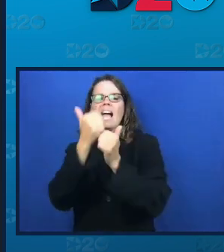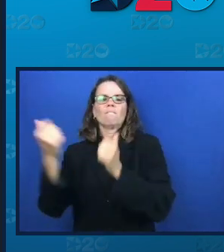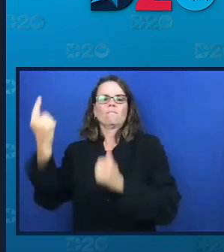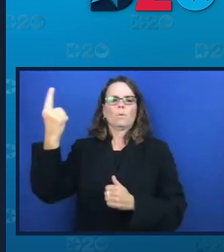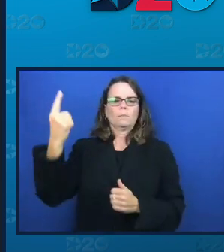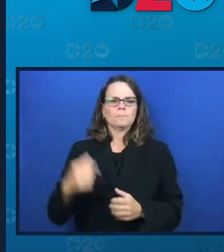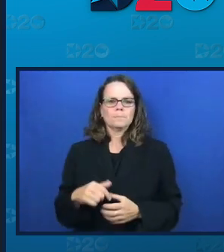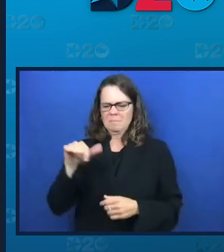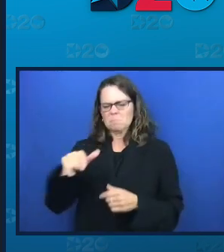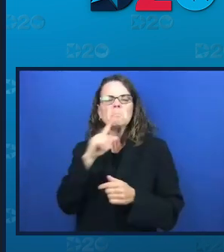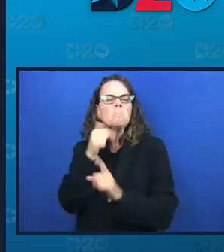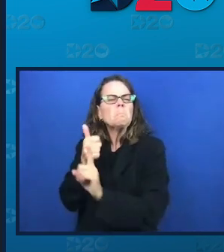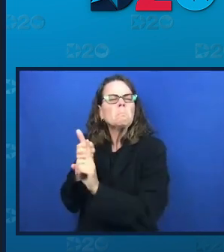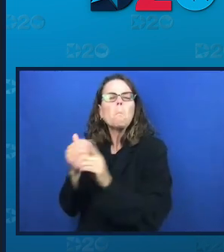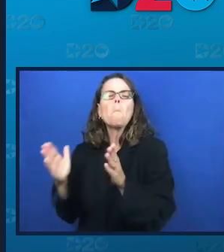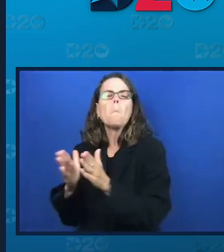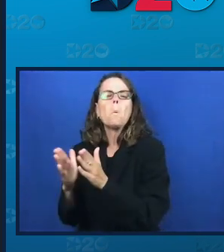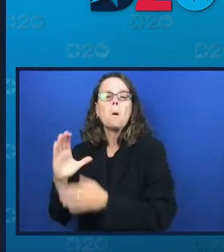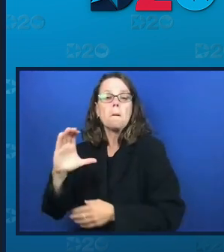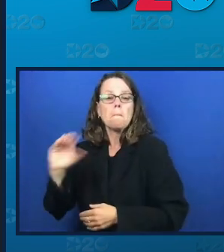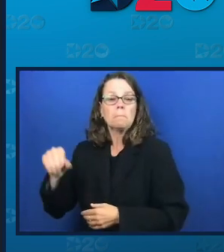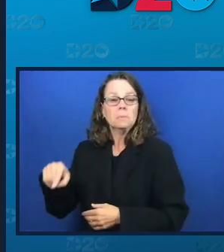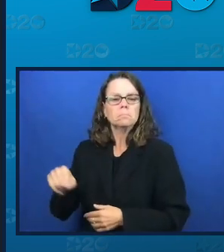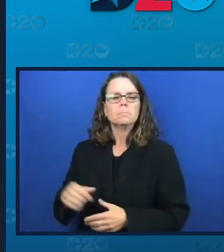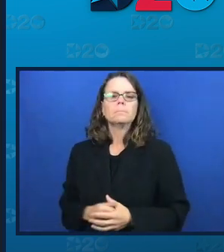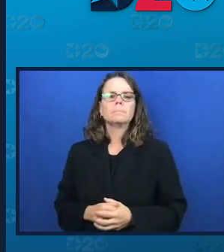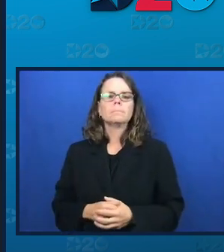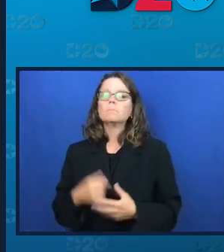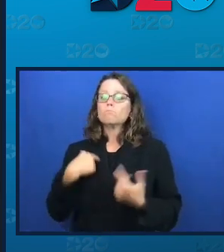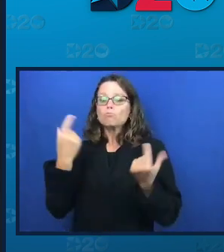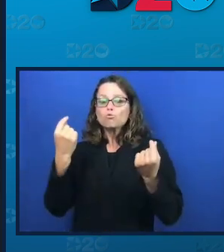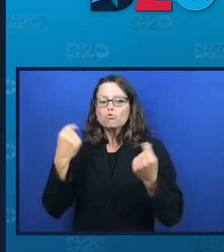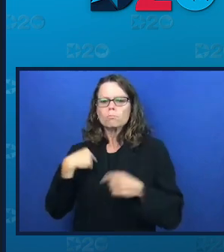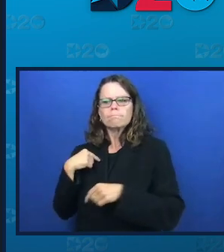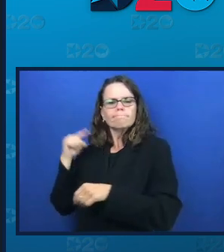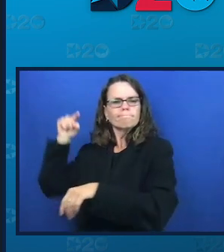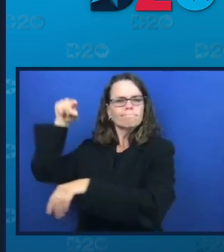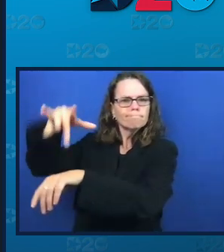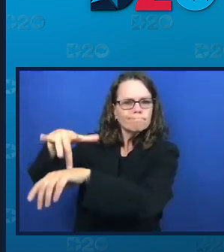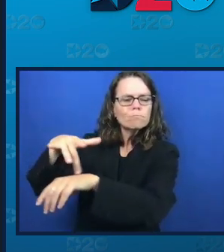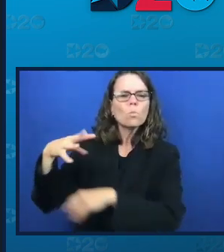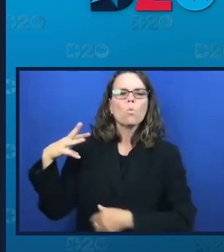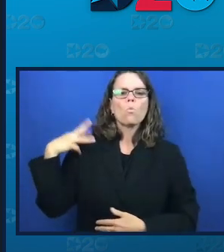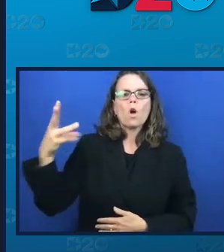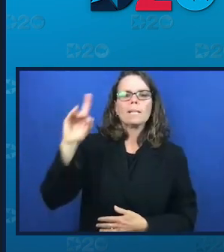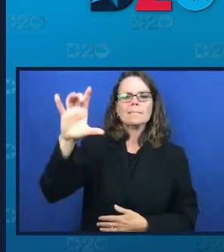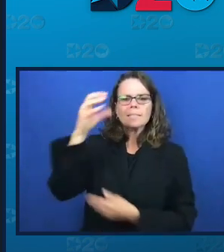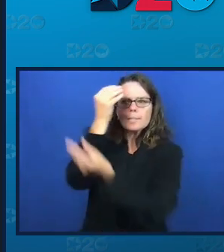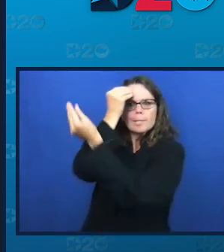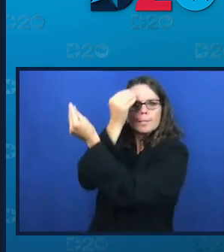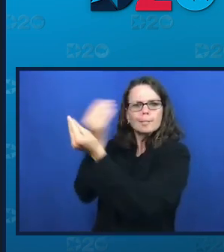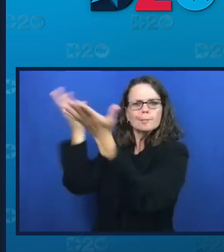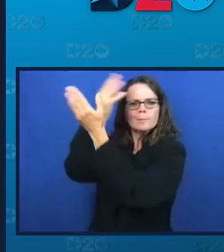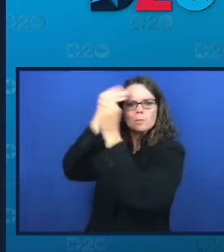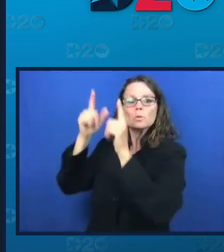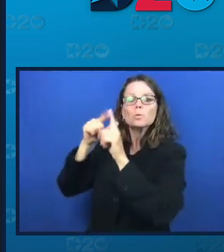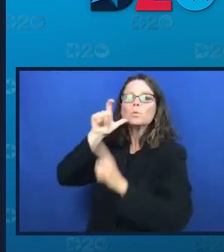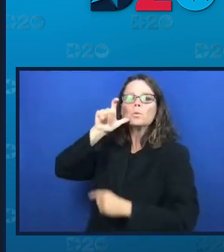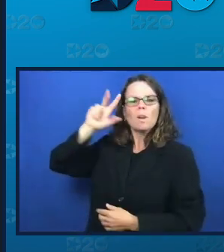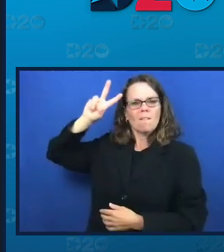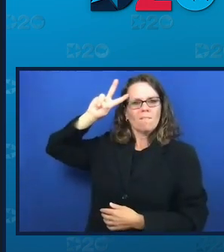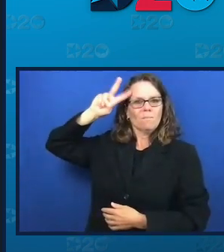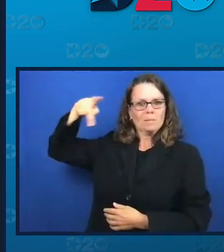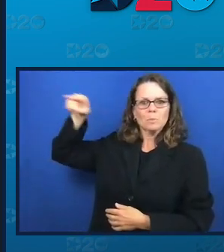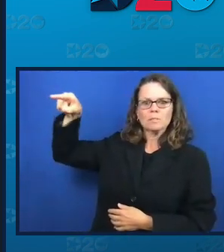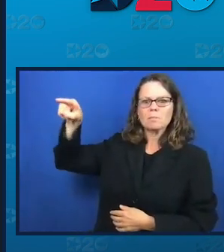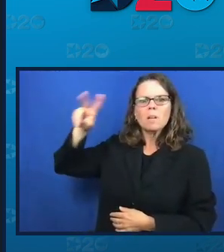with a handful of other organization leaders to give updates to the VP on our work. The VP came over and I tried to play it cool. Well,